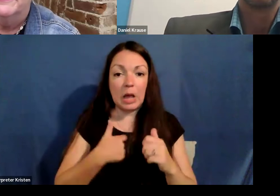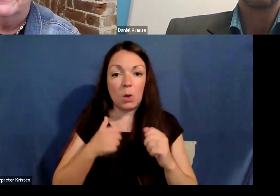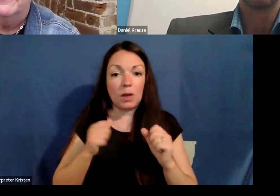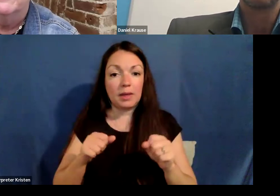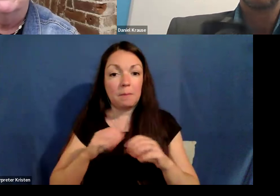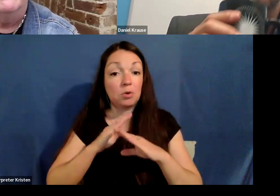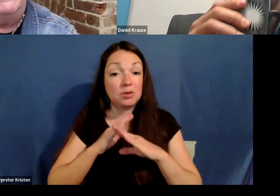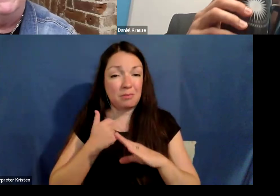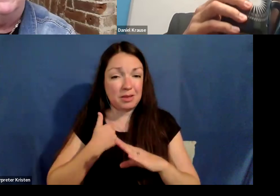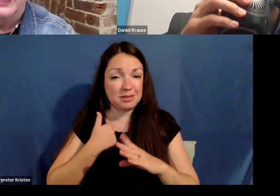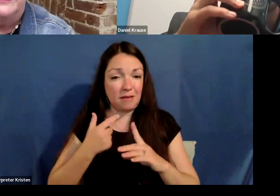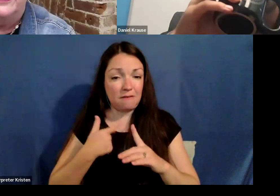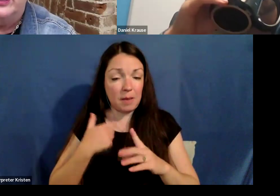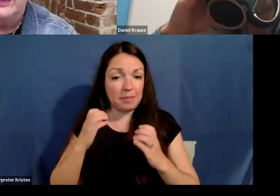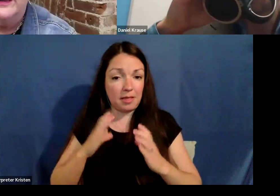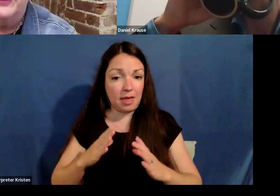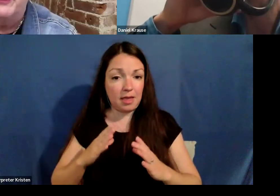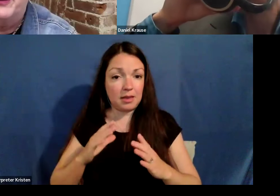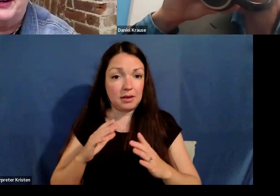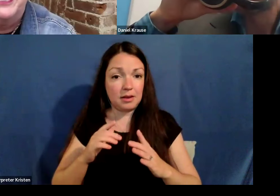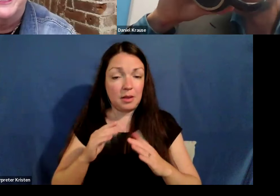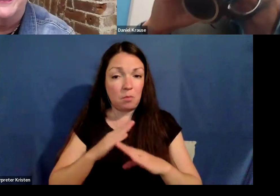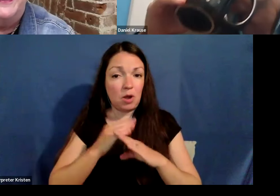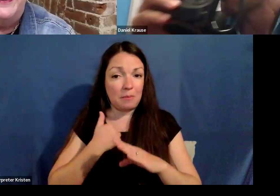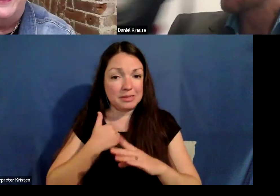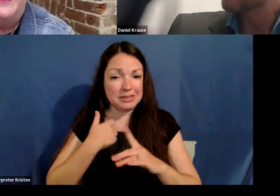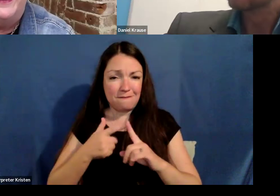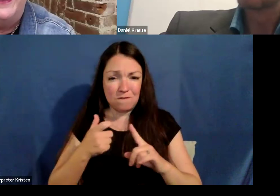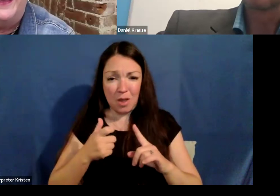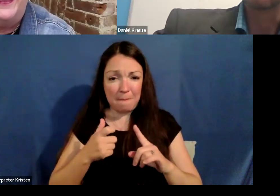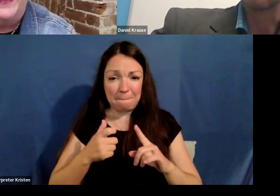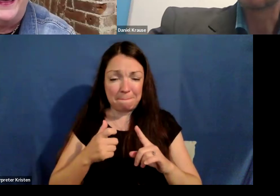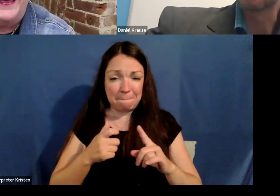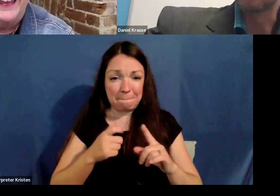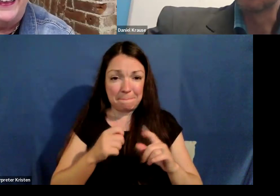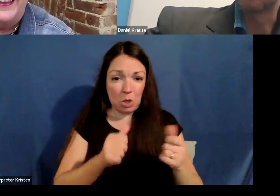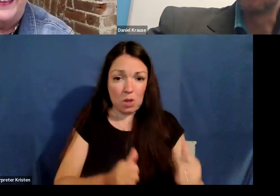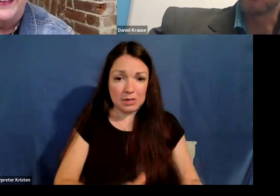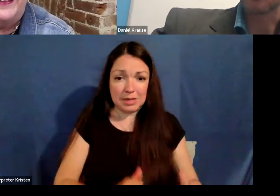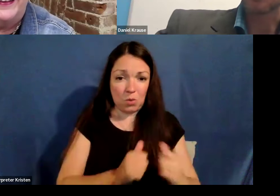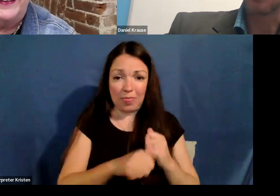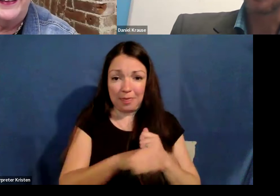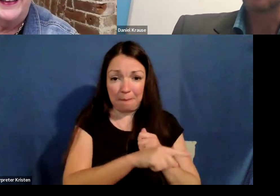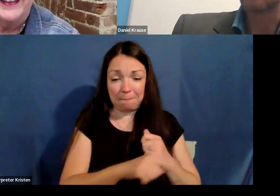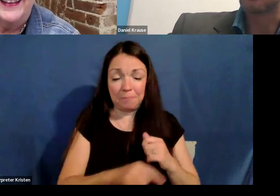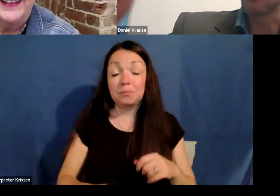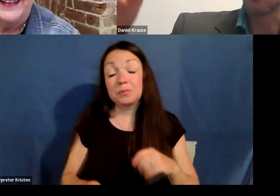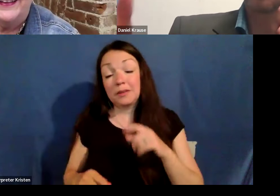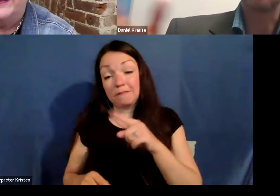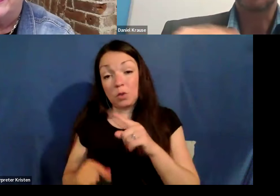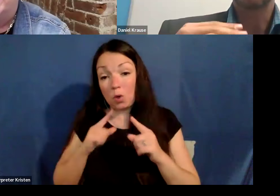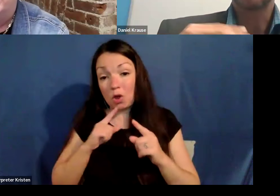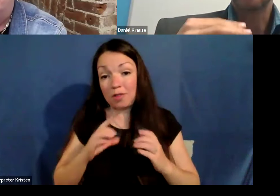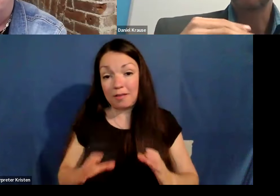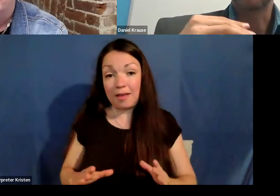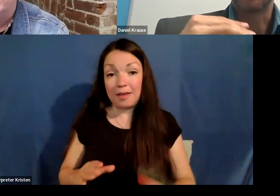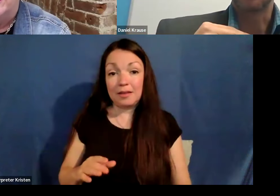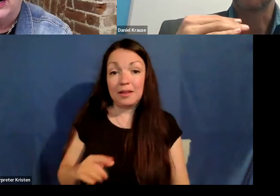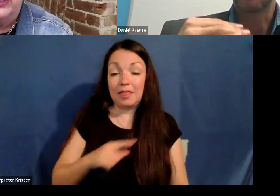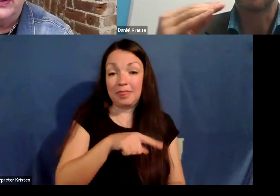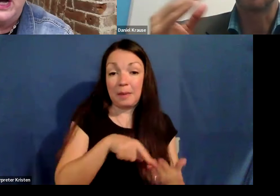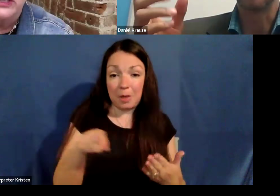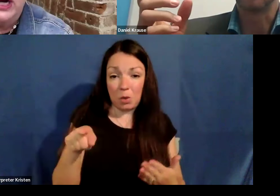client? Daniel, I'll let you go first. All right. So you are the client, you are being paid by